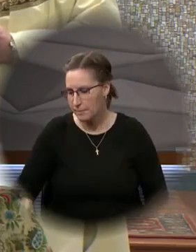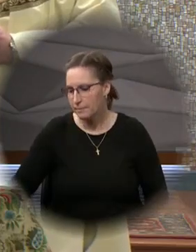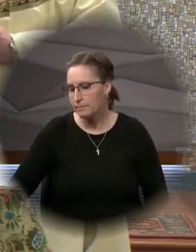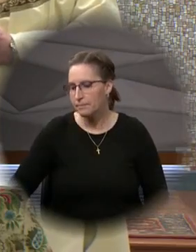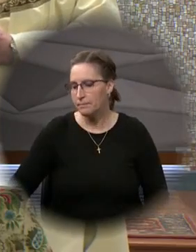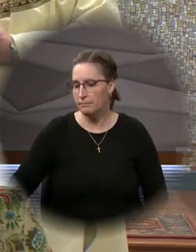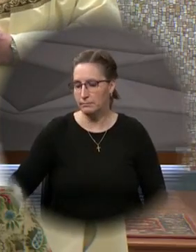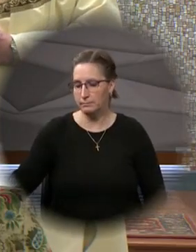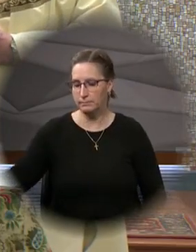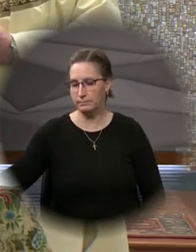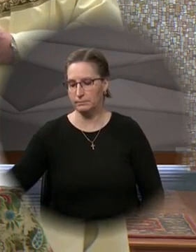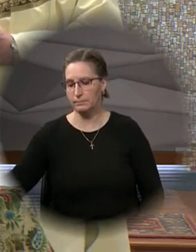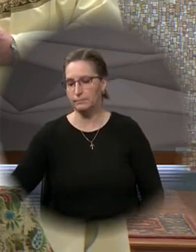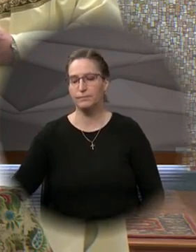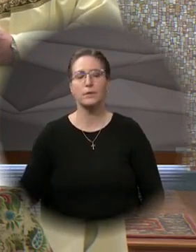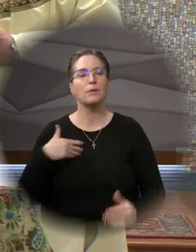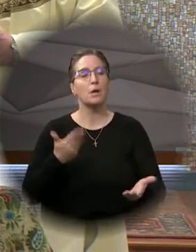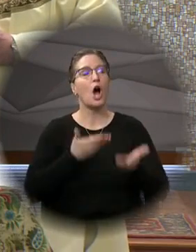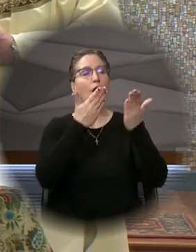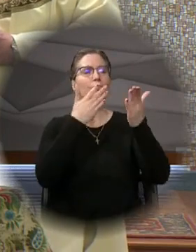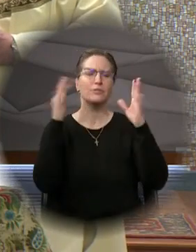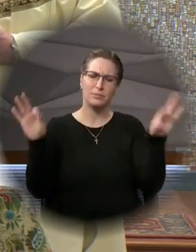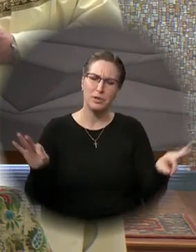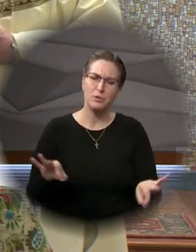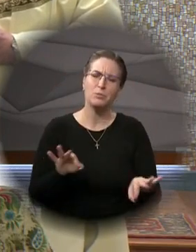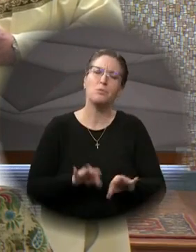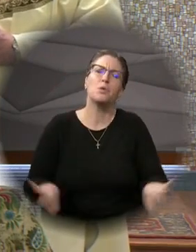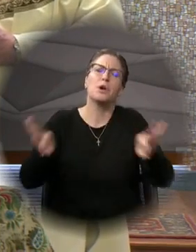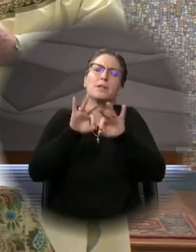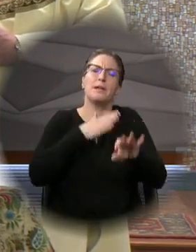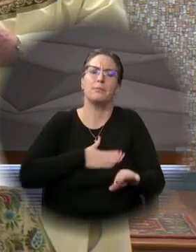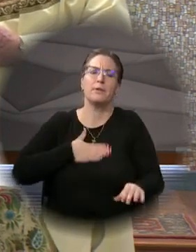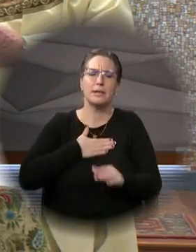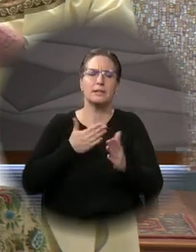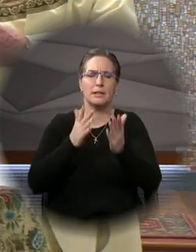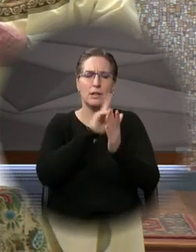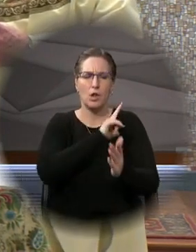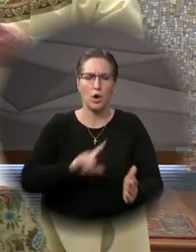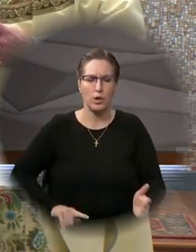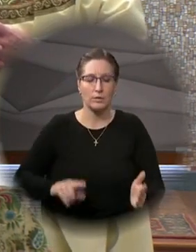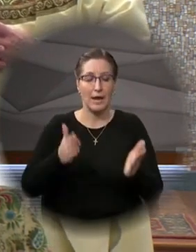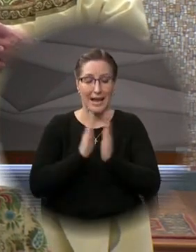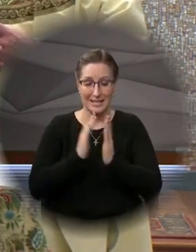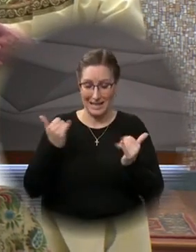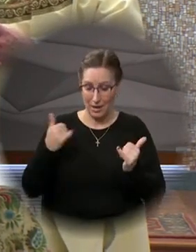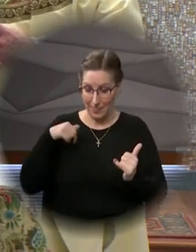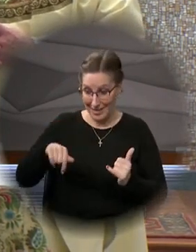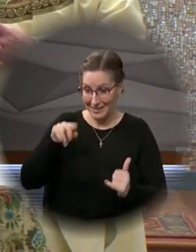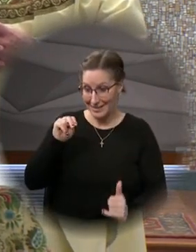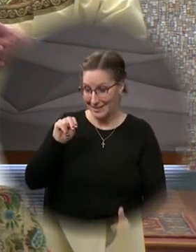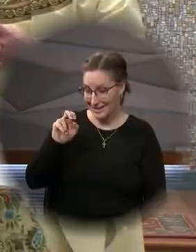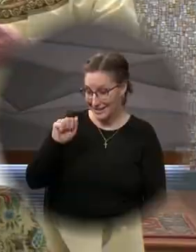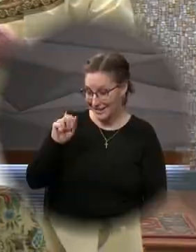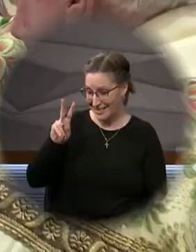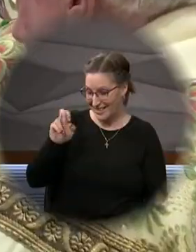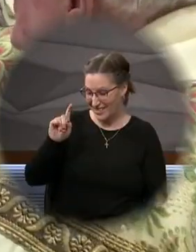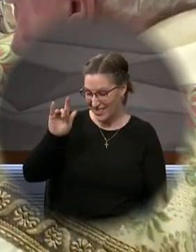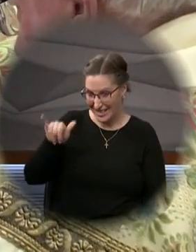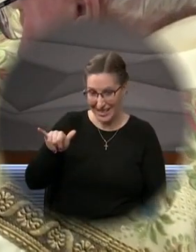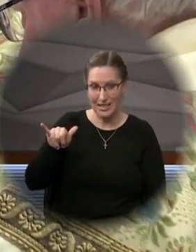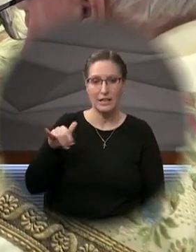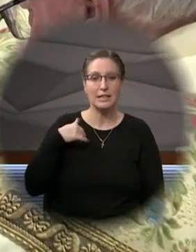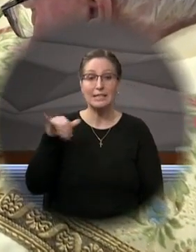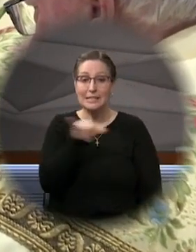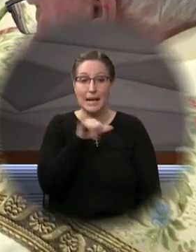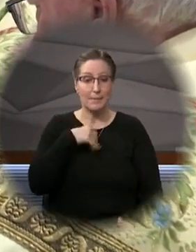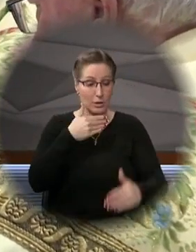our offerings be worthy, we pray, O Lord, of the mysteries of the Nativity this day, that just as